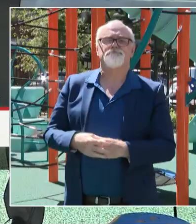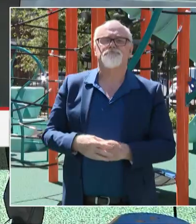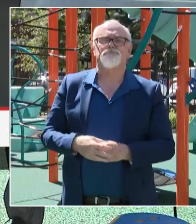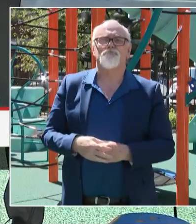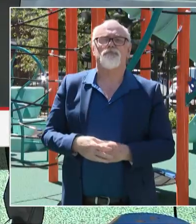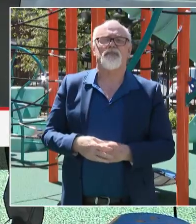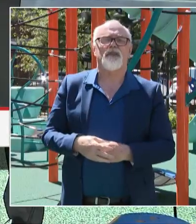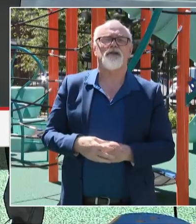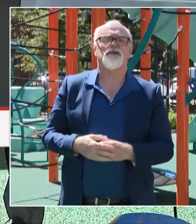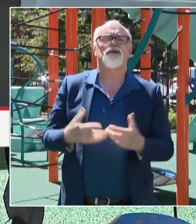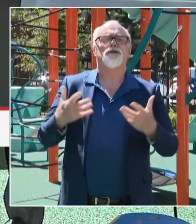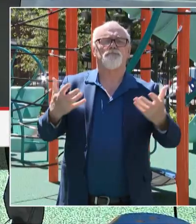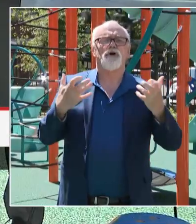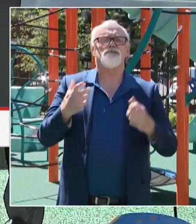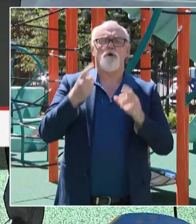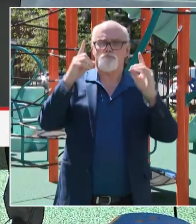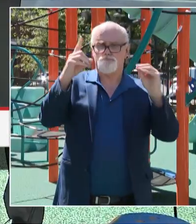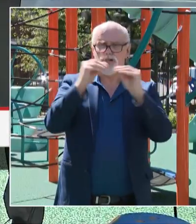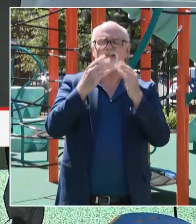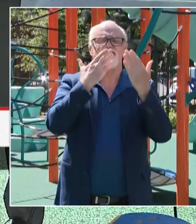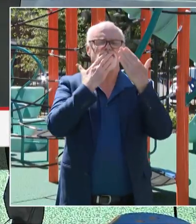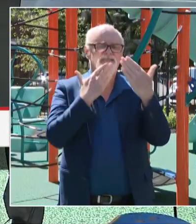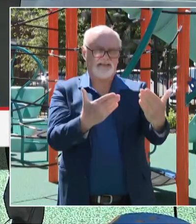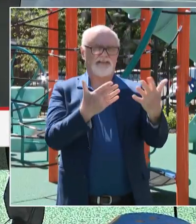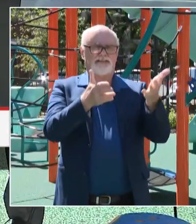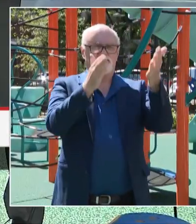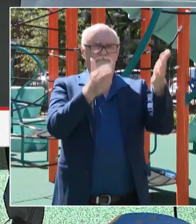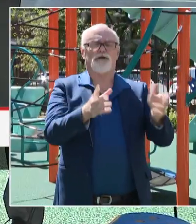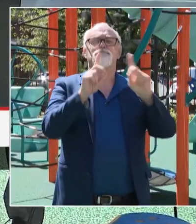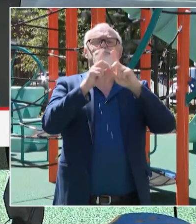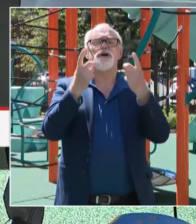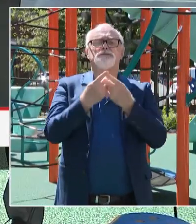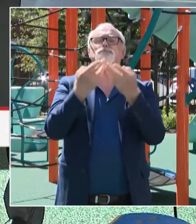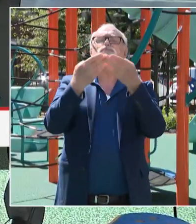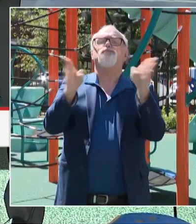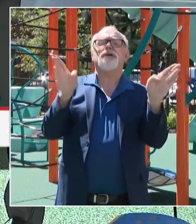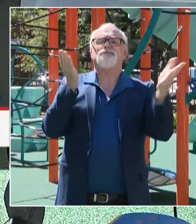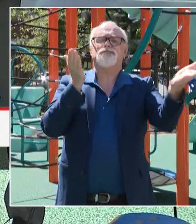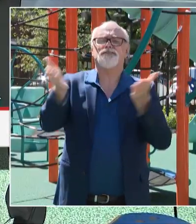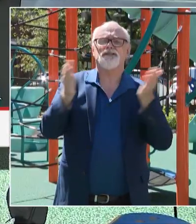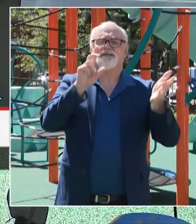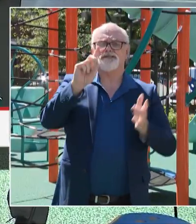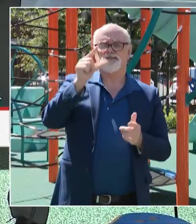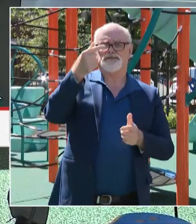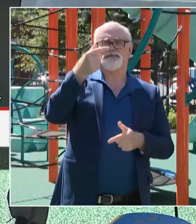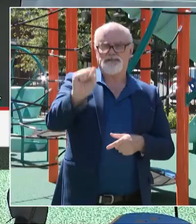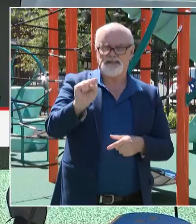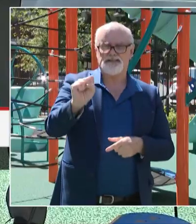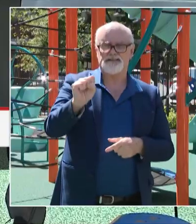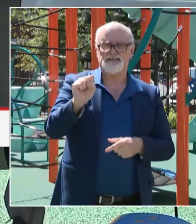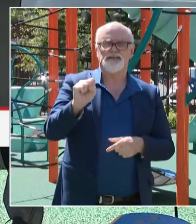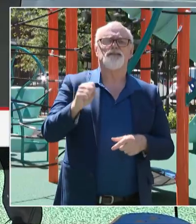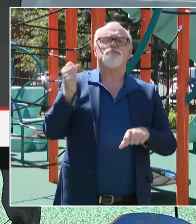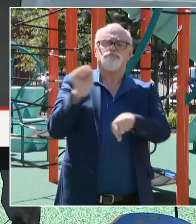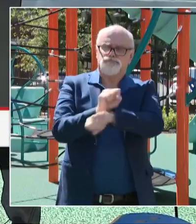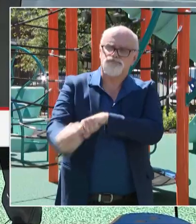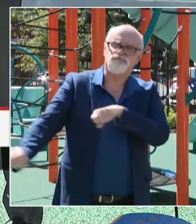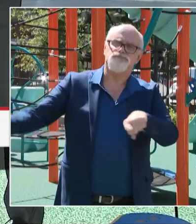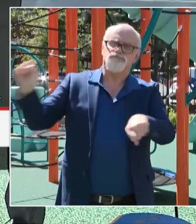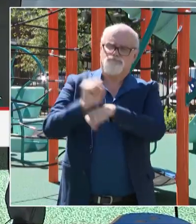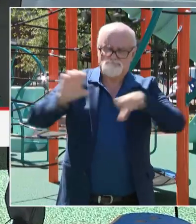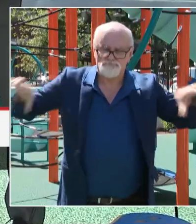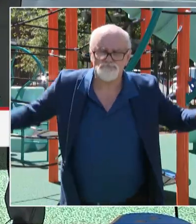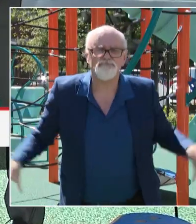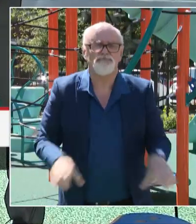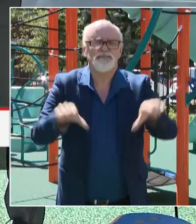And I want to give one more thank you to the Department of General Service, who has worked tirelessly on this property even before the modernization, to ensure